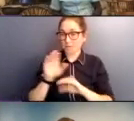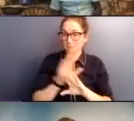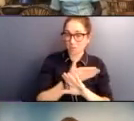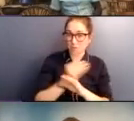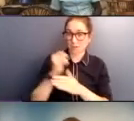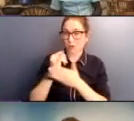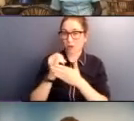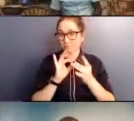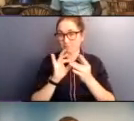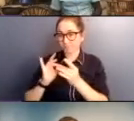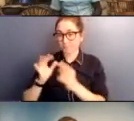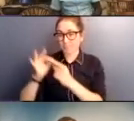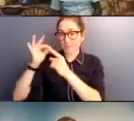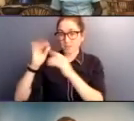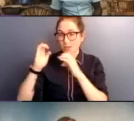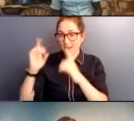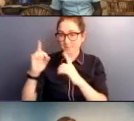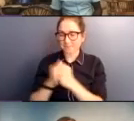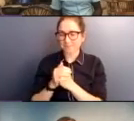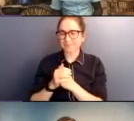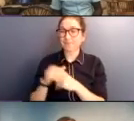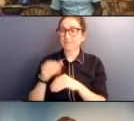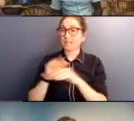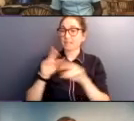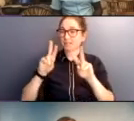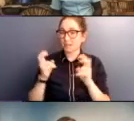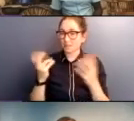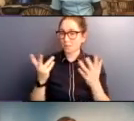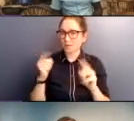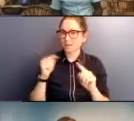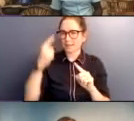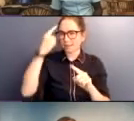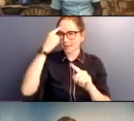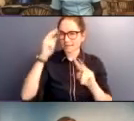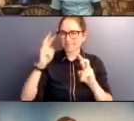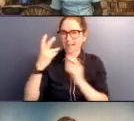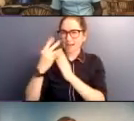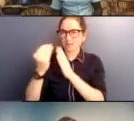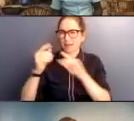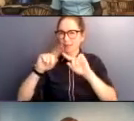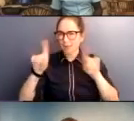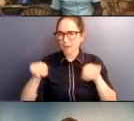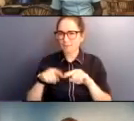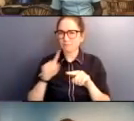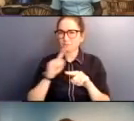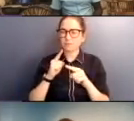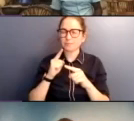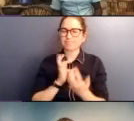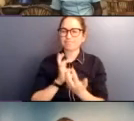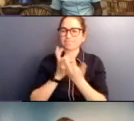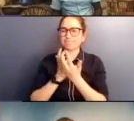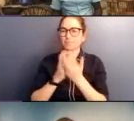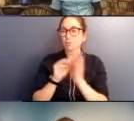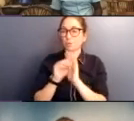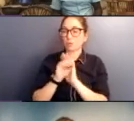special education. Tonight, our topic is Thinking Outside the Box, Adapting New Orleans Jazz